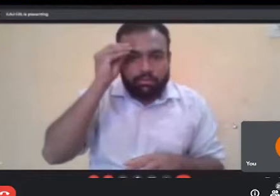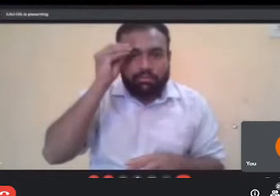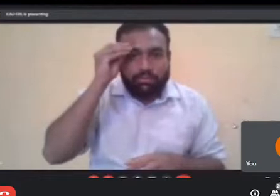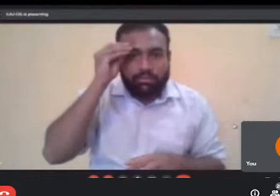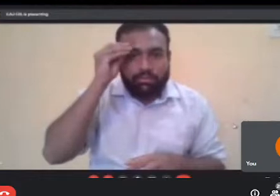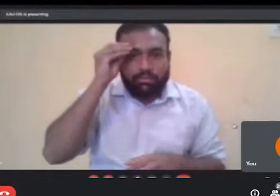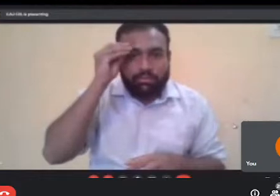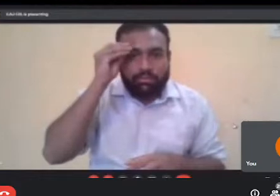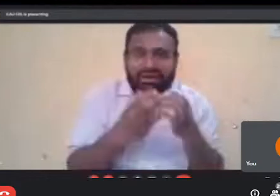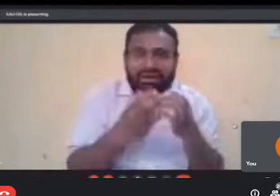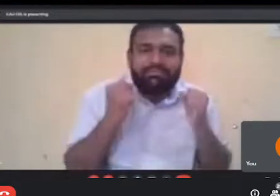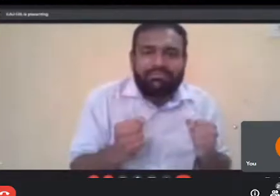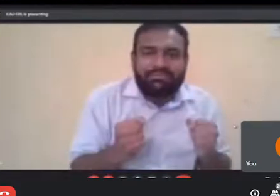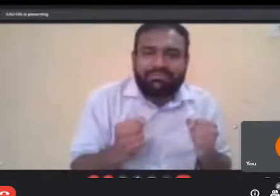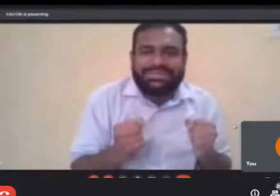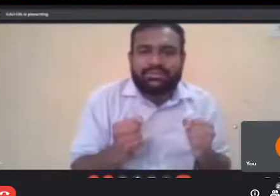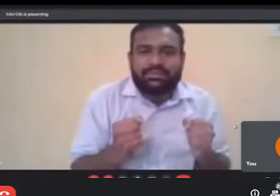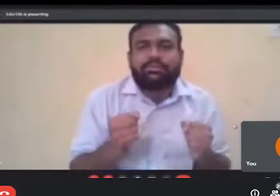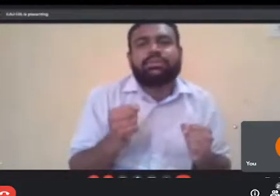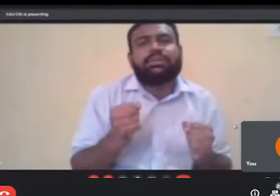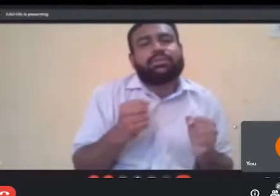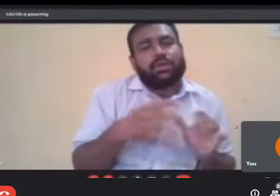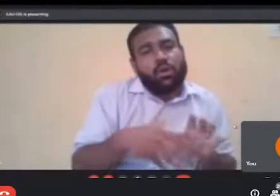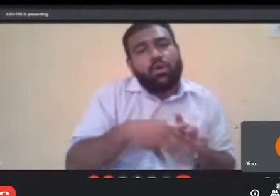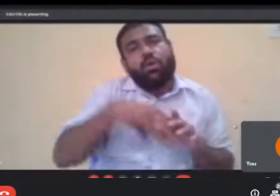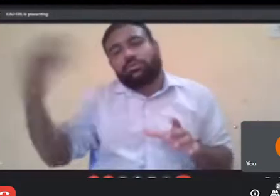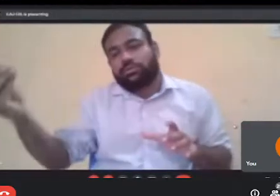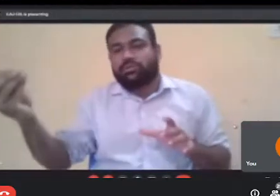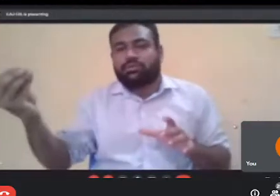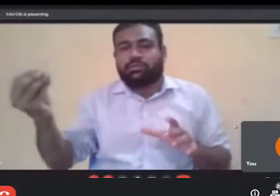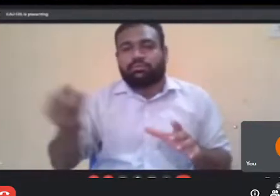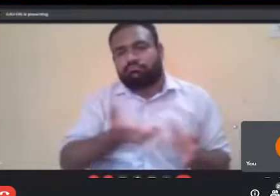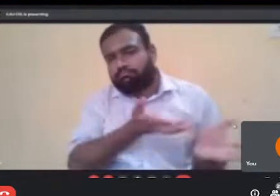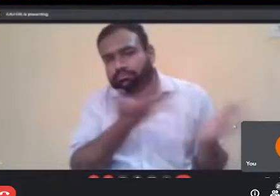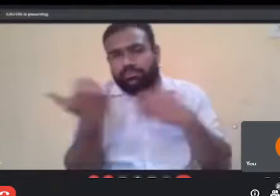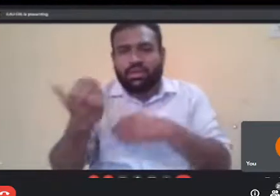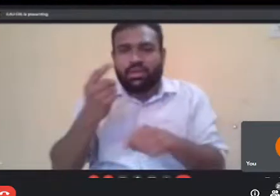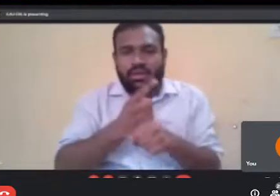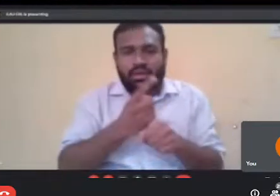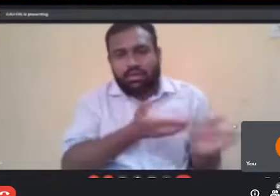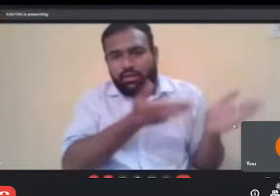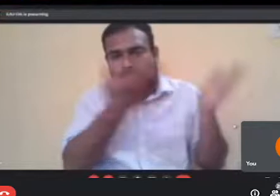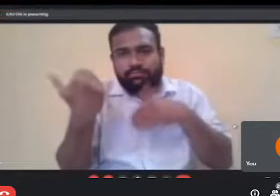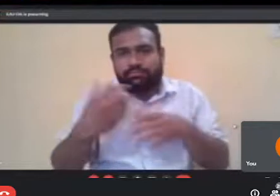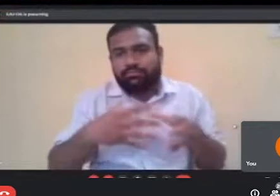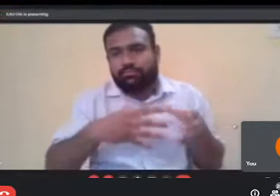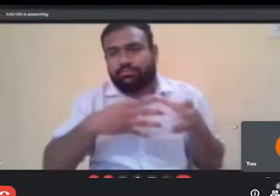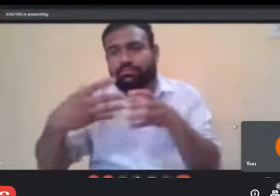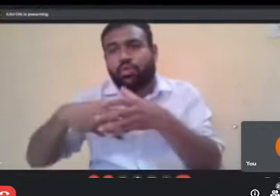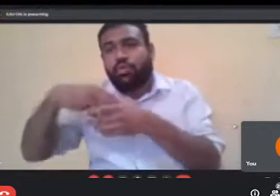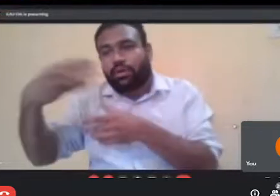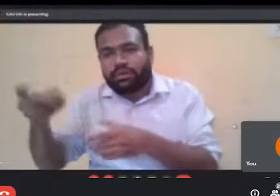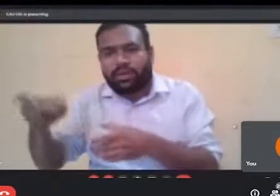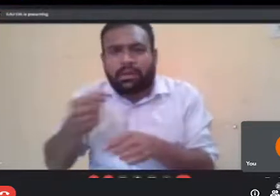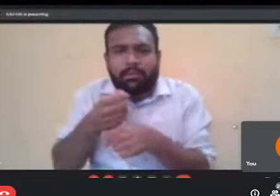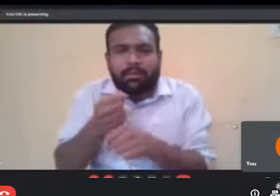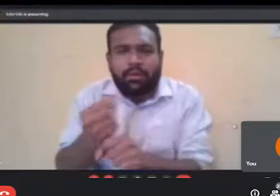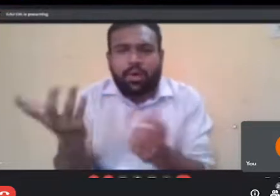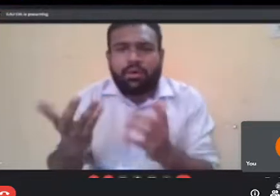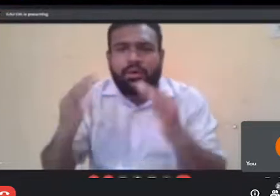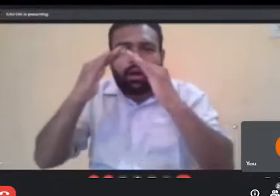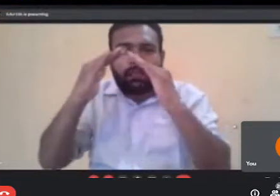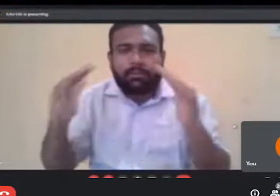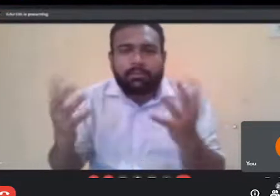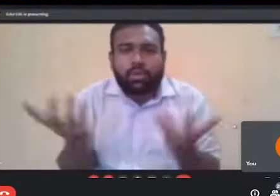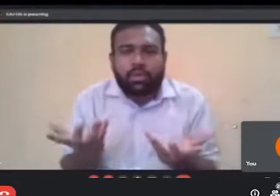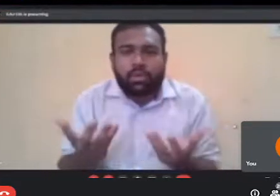there was a story which was shared with them, and then all of them went out with the teacher and started making